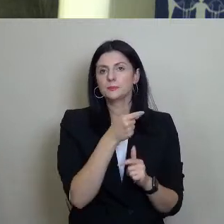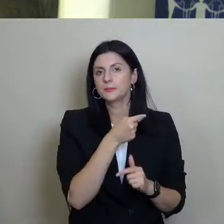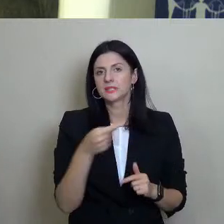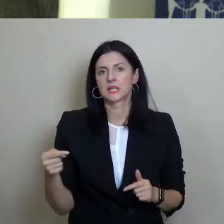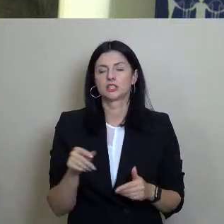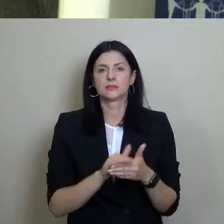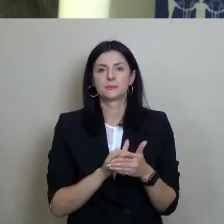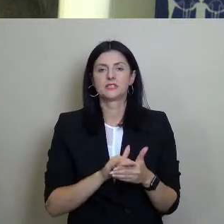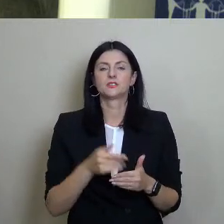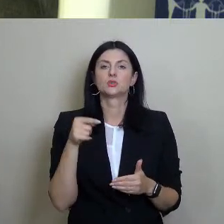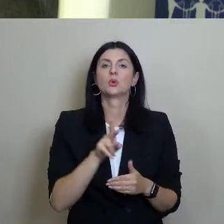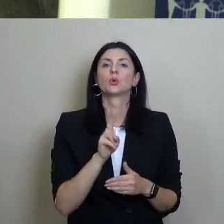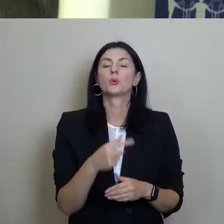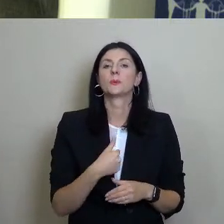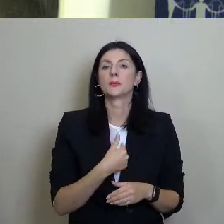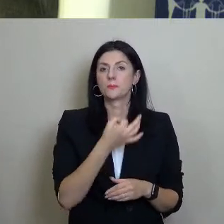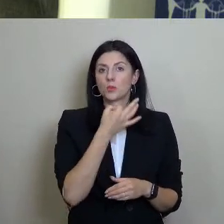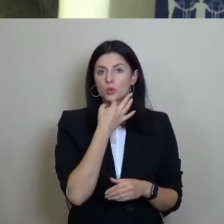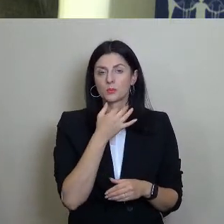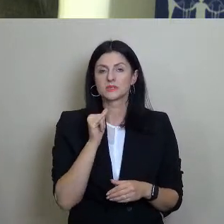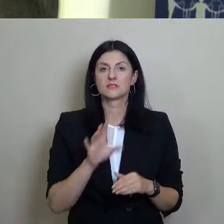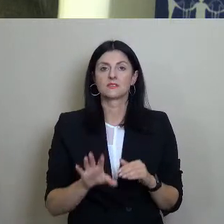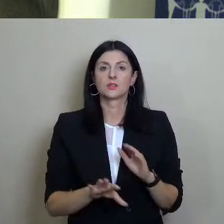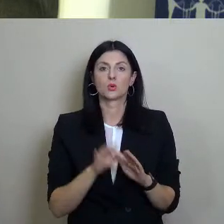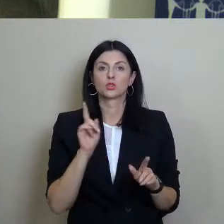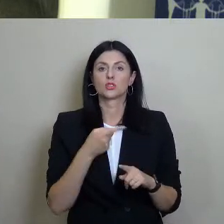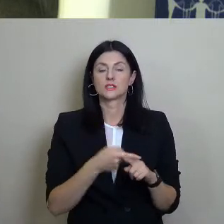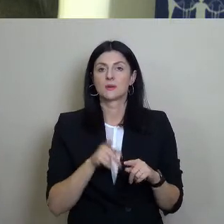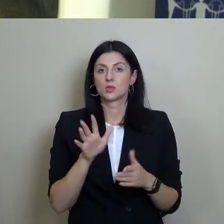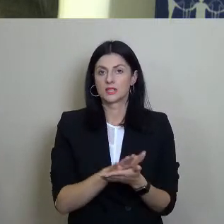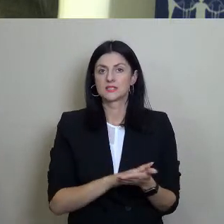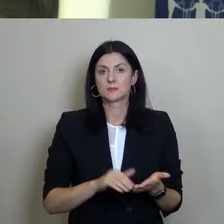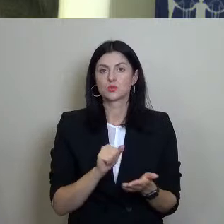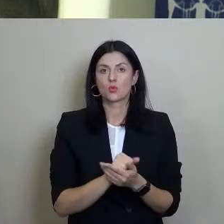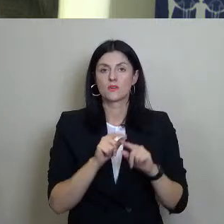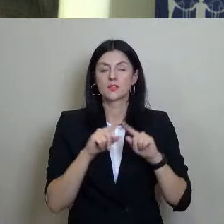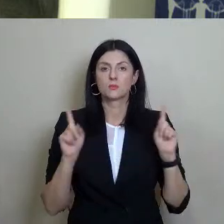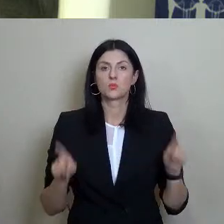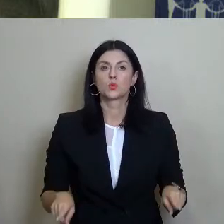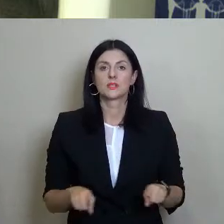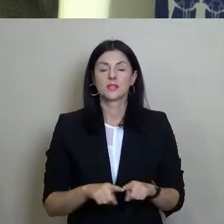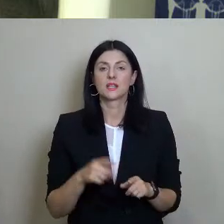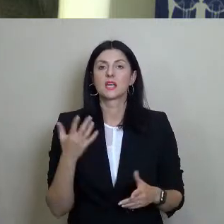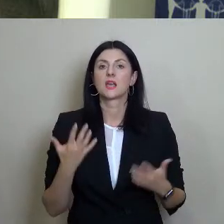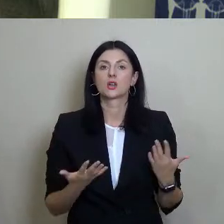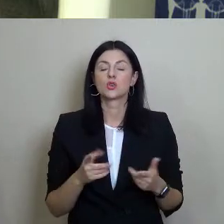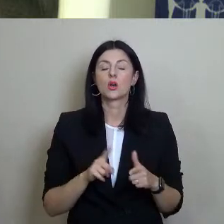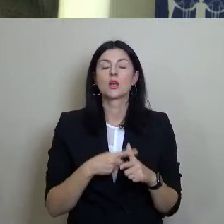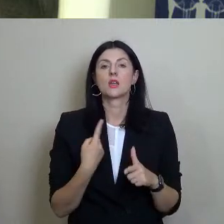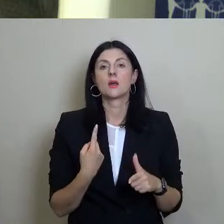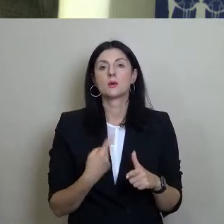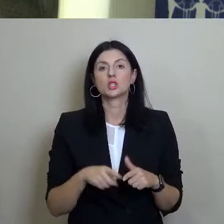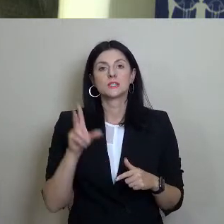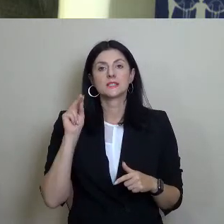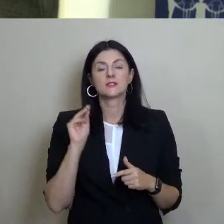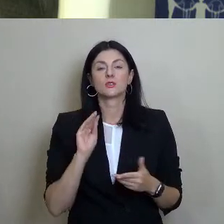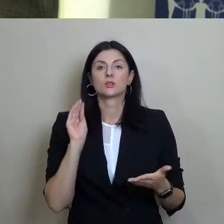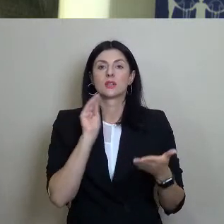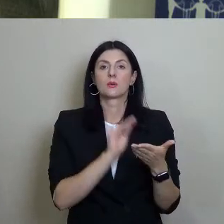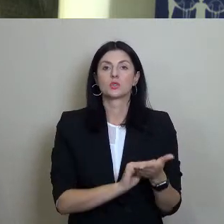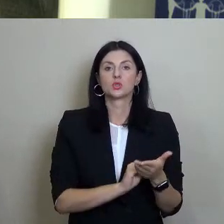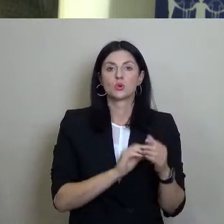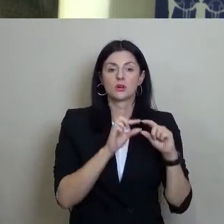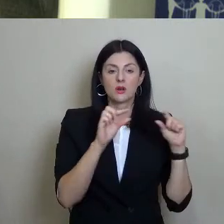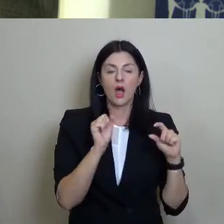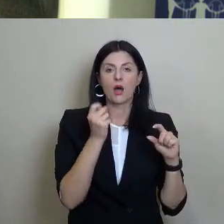I am tempted to underline or add the number of the person I want to support, and then it's going to be spoiled in the ballot. If I